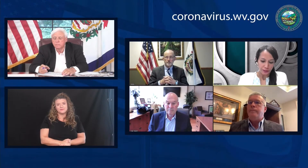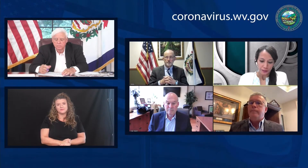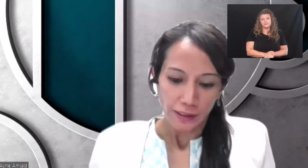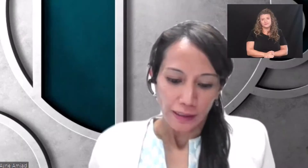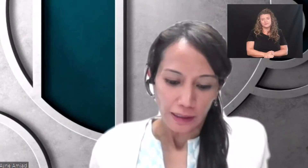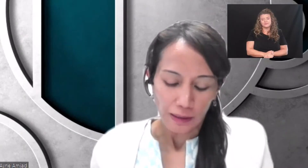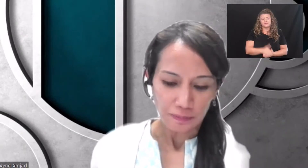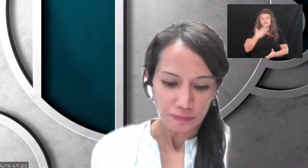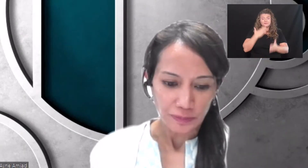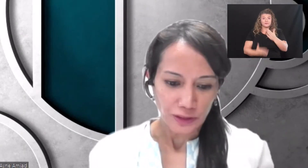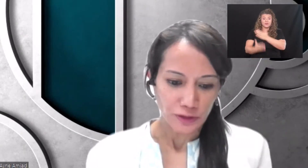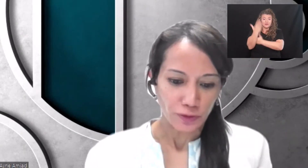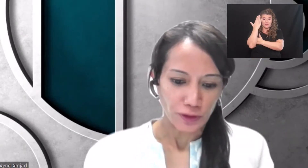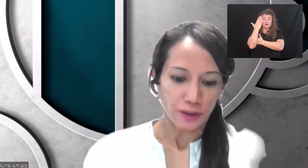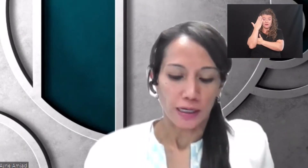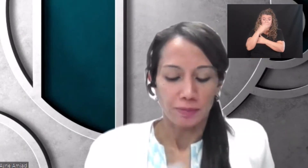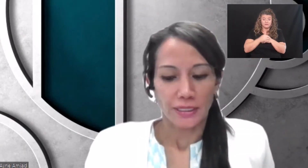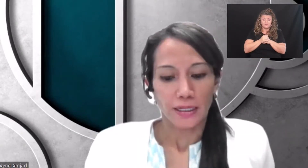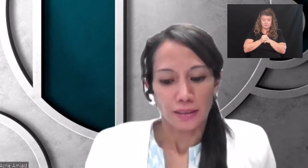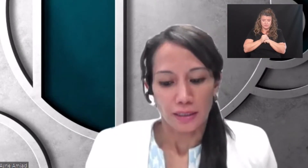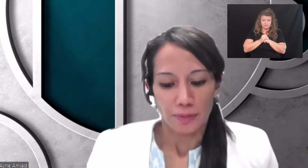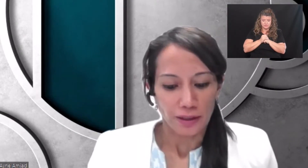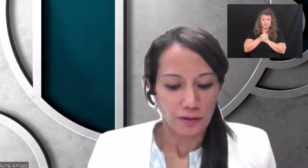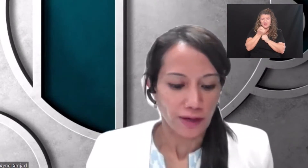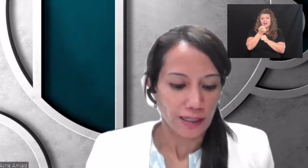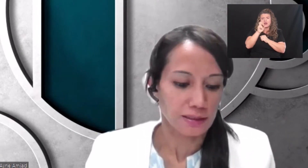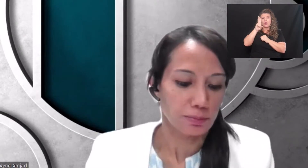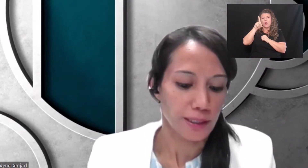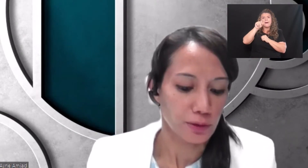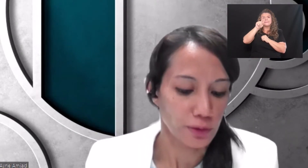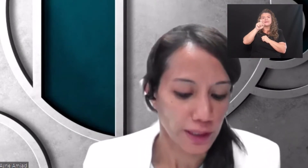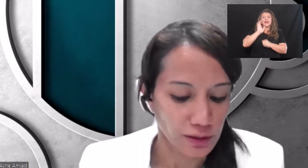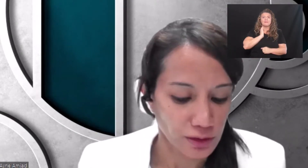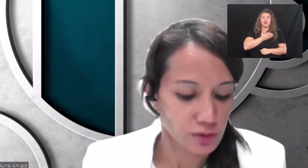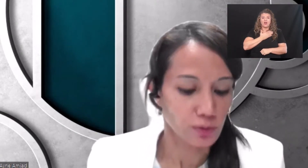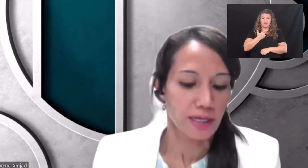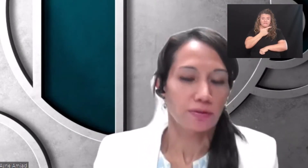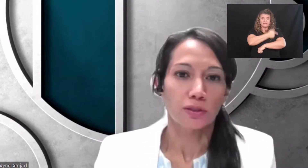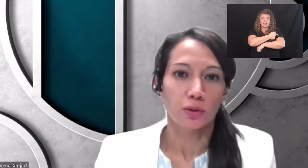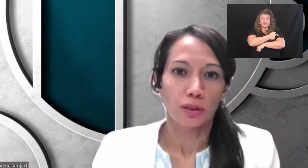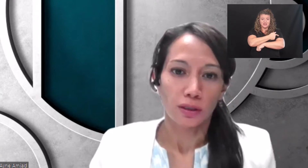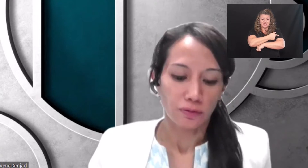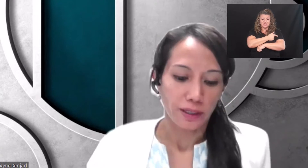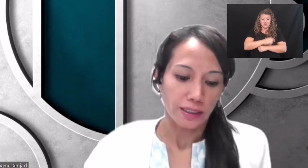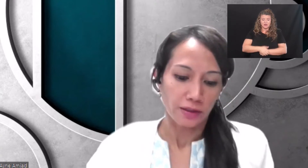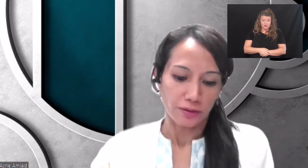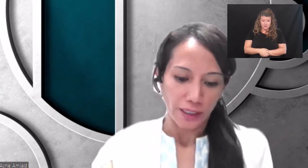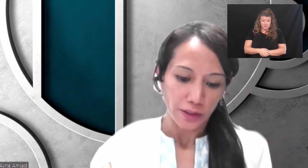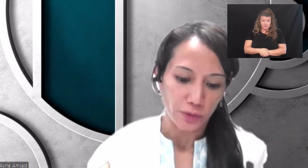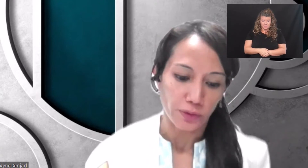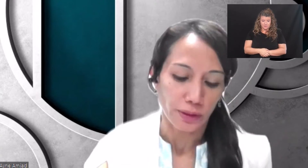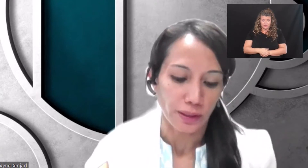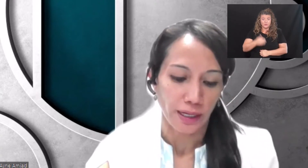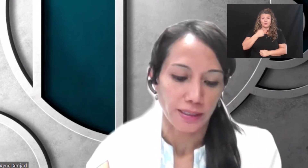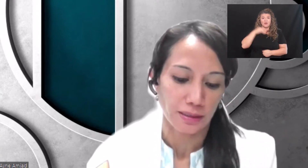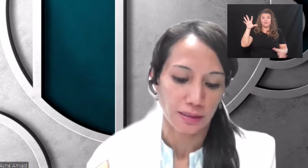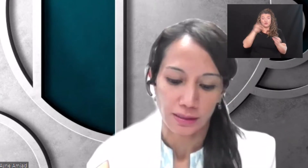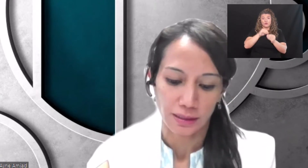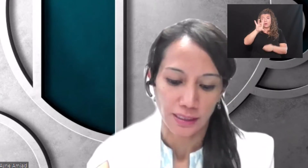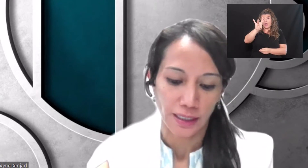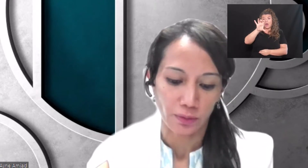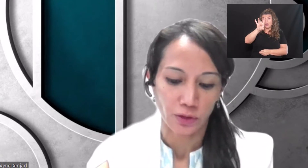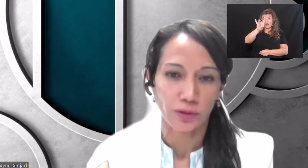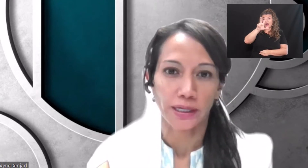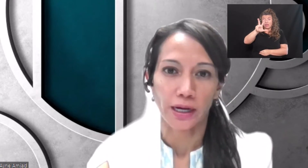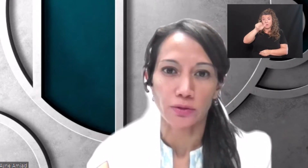Good morning. Just for a little update about our vaccine breakthrough cases, we have a total of 883 cases